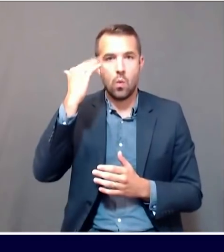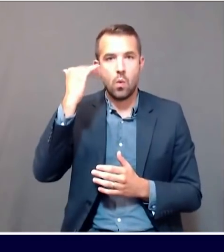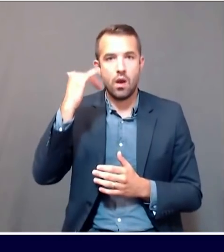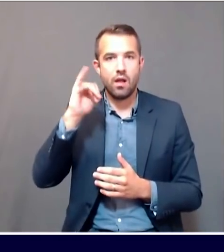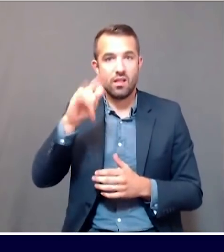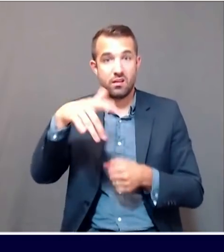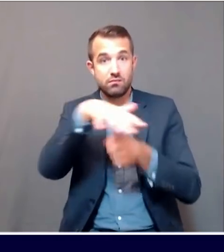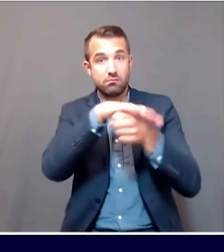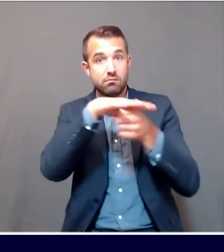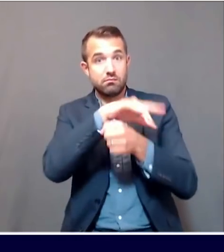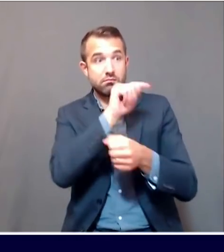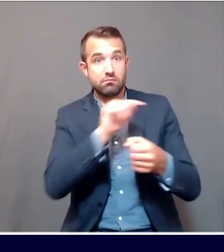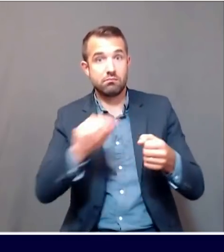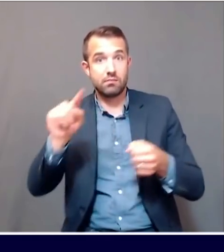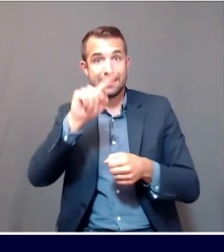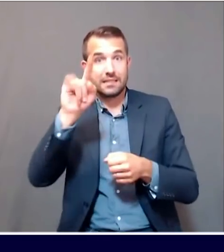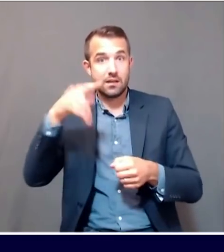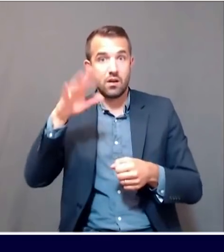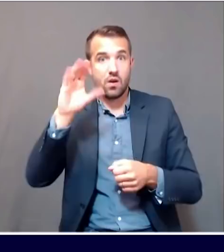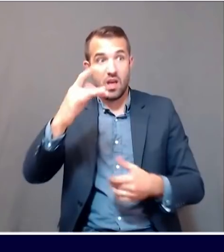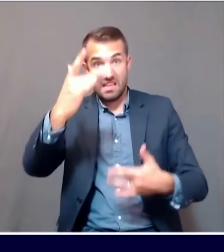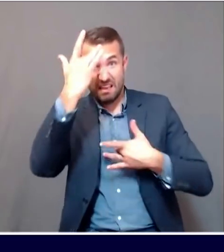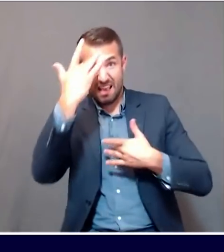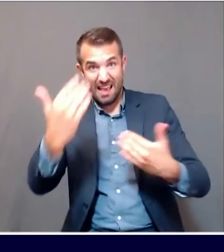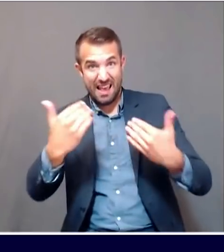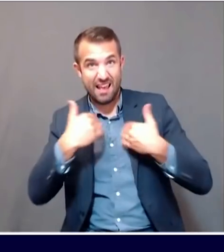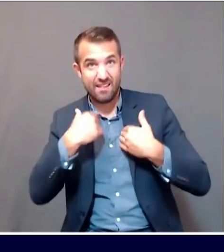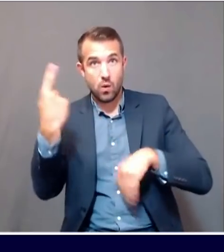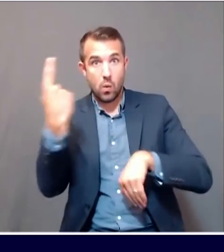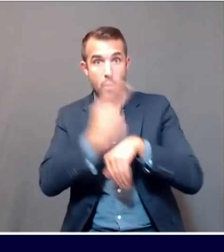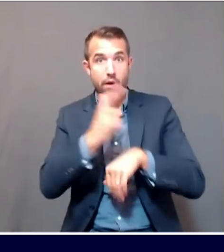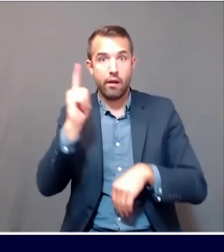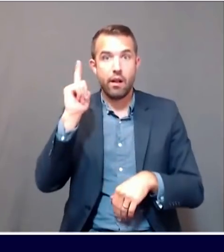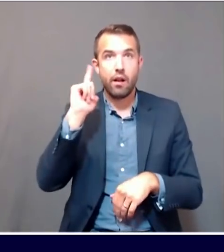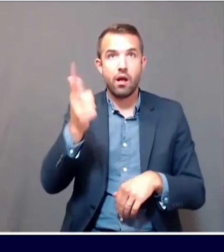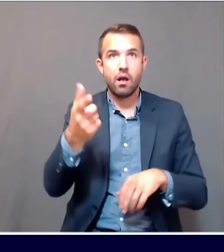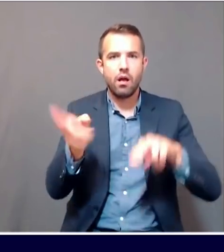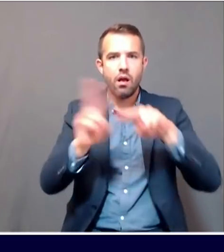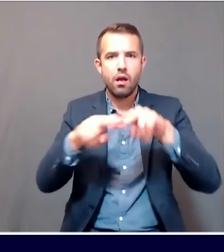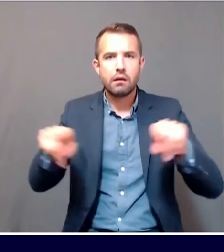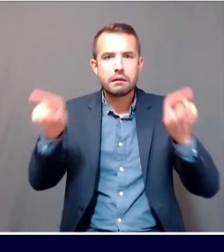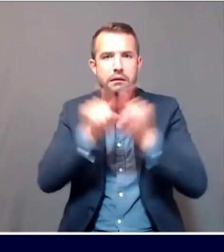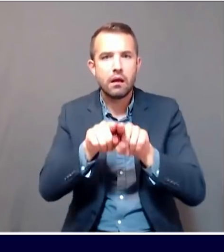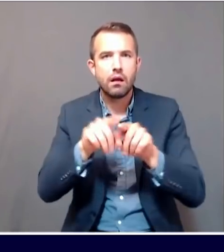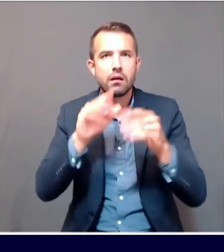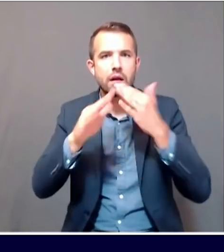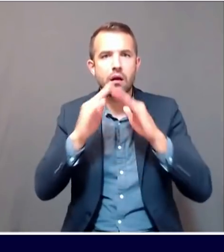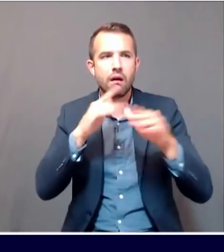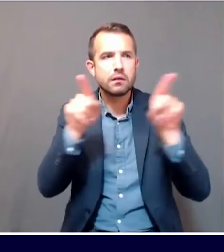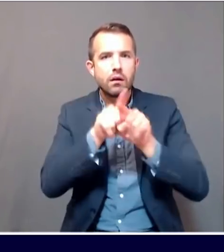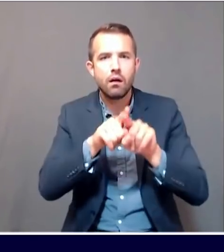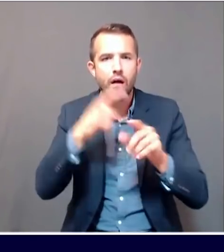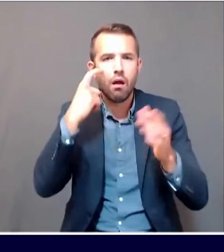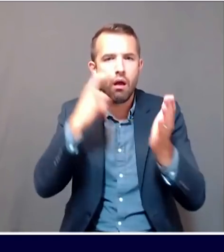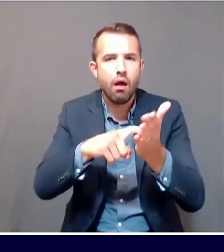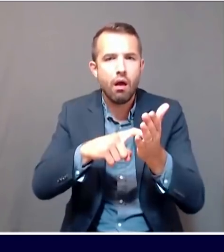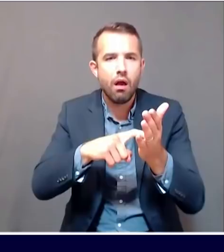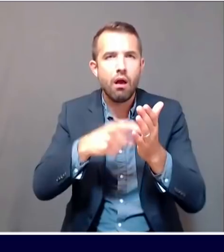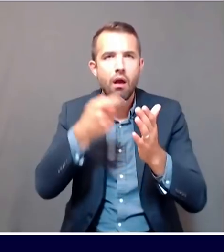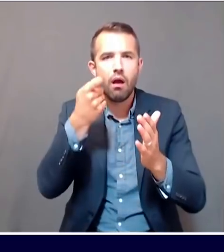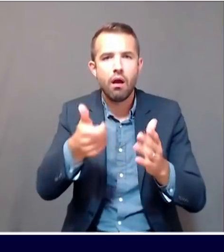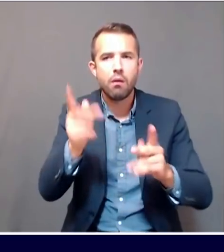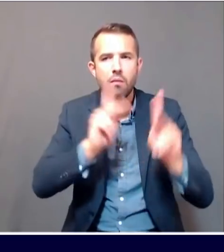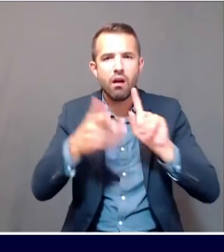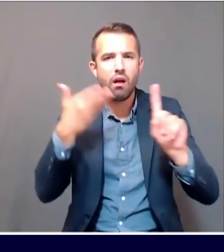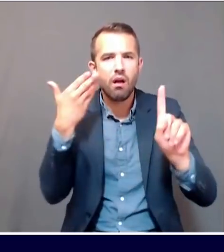they were sick, and then the next day you see that there happens to be a new case in that zip code and there's not many other people in that zip code, there's